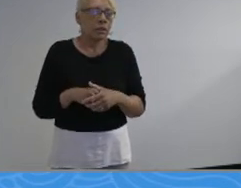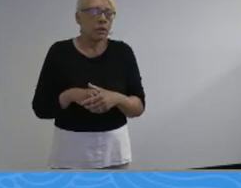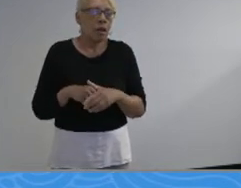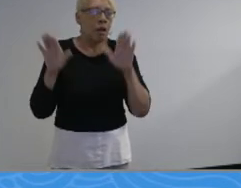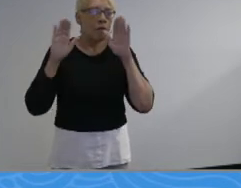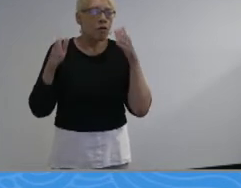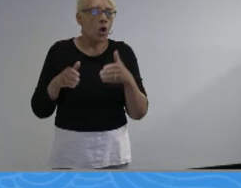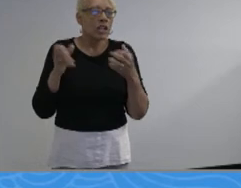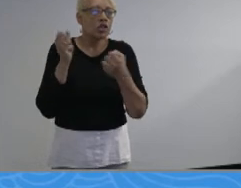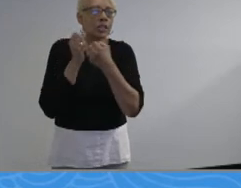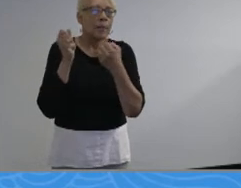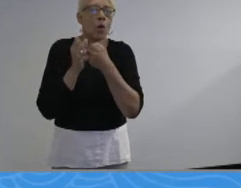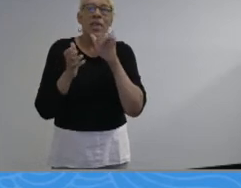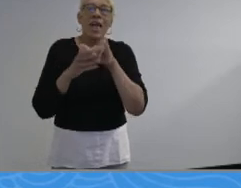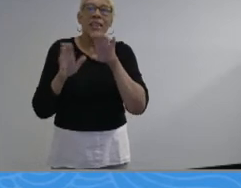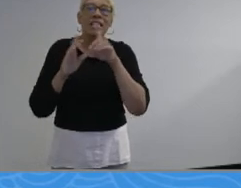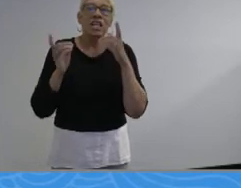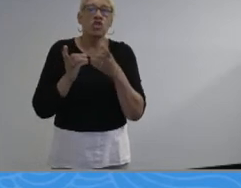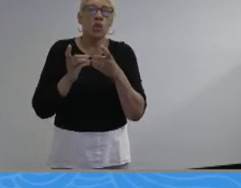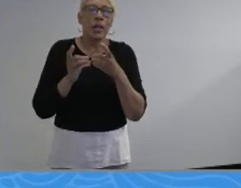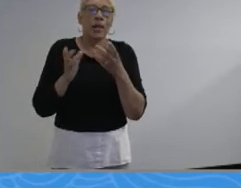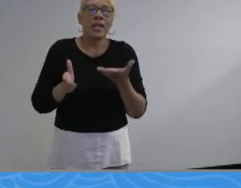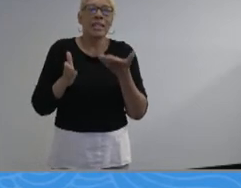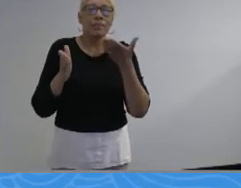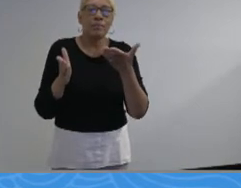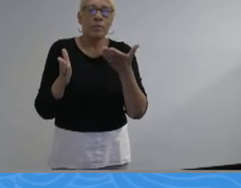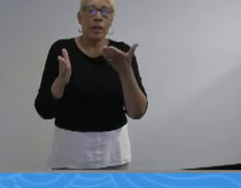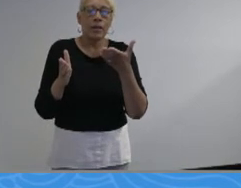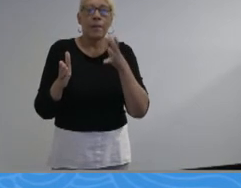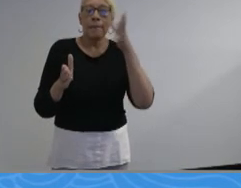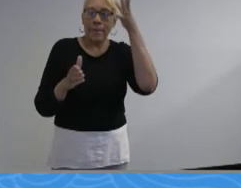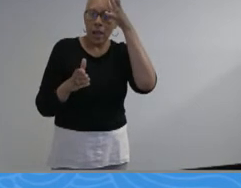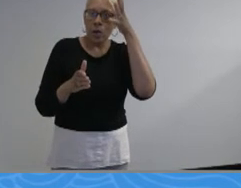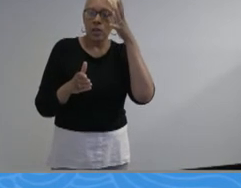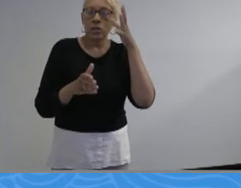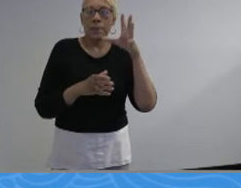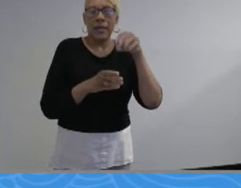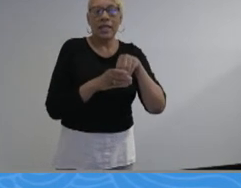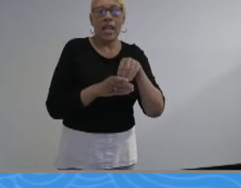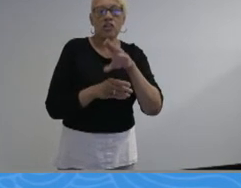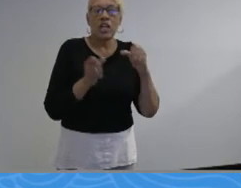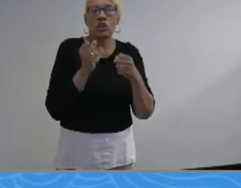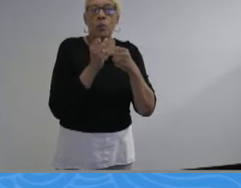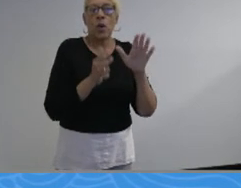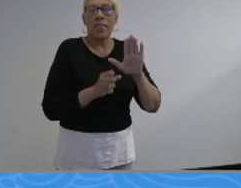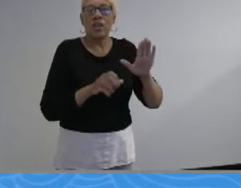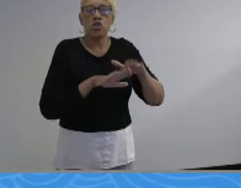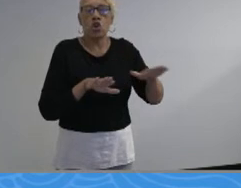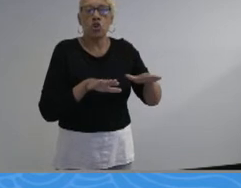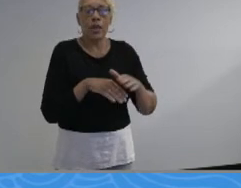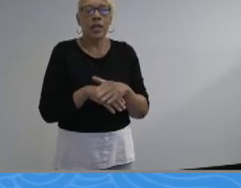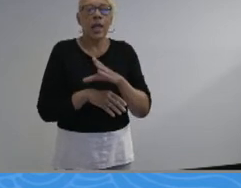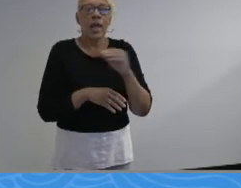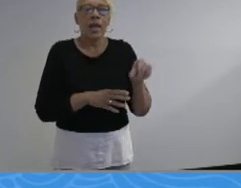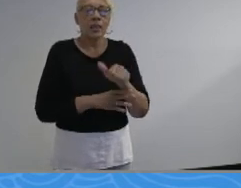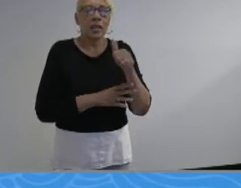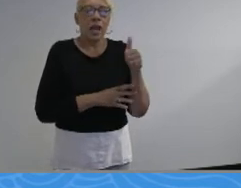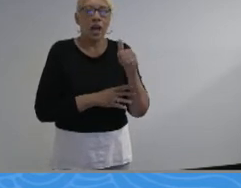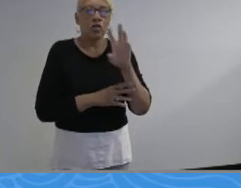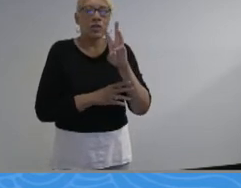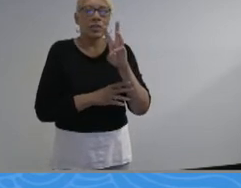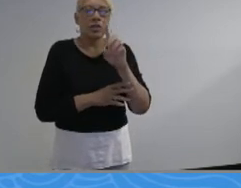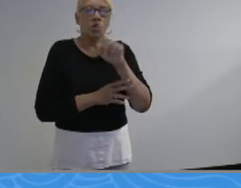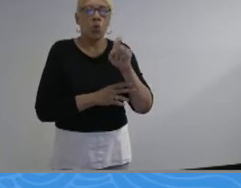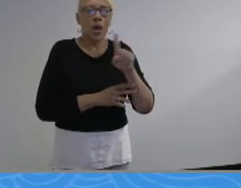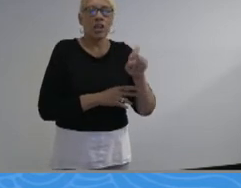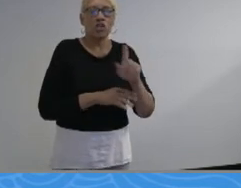focused on supports that the district gives to parents to engage and to support their children. And the other six